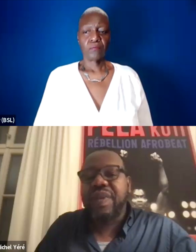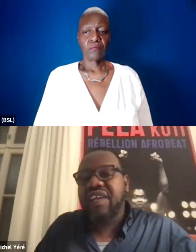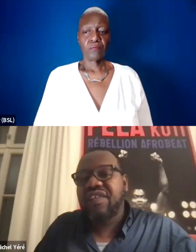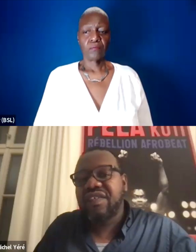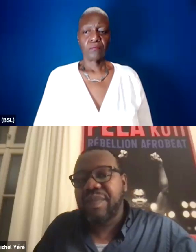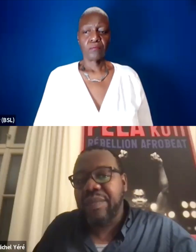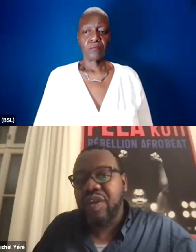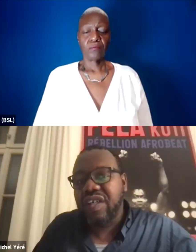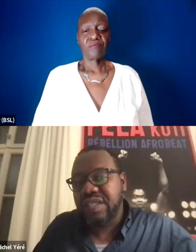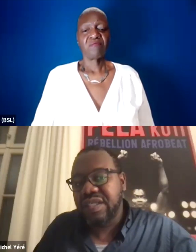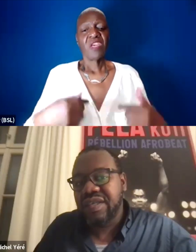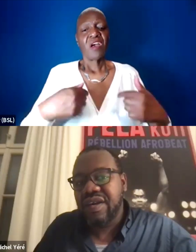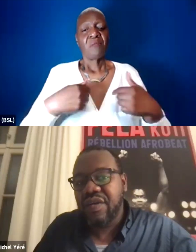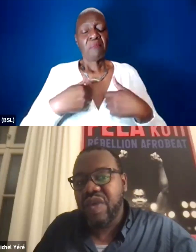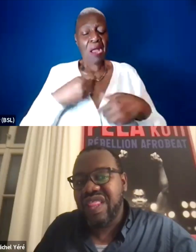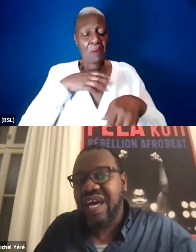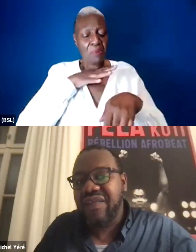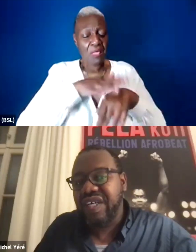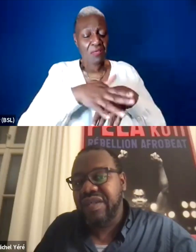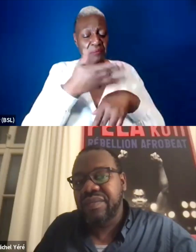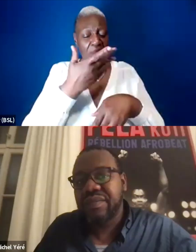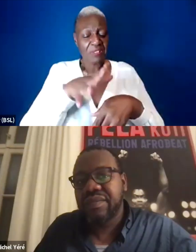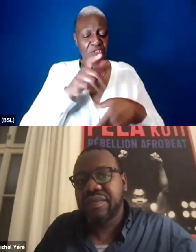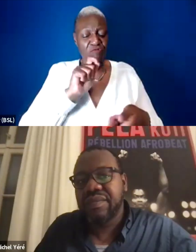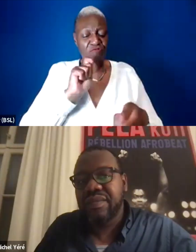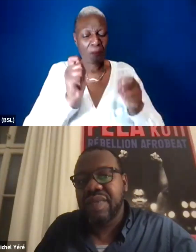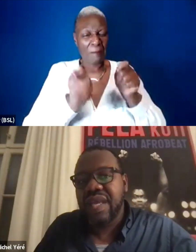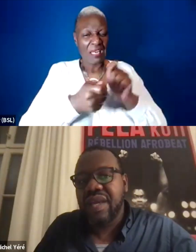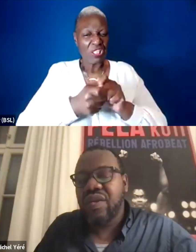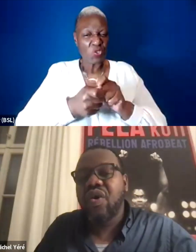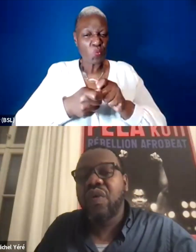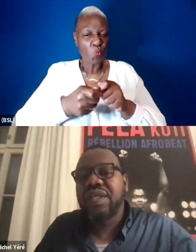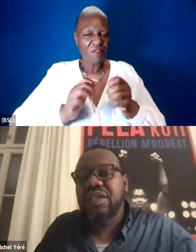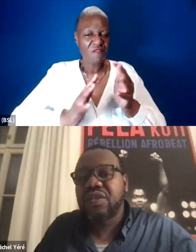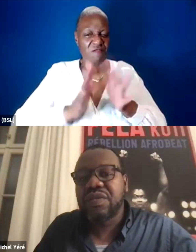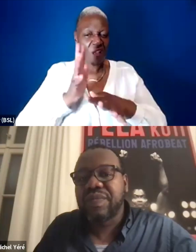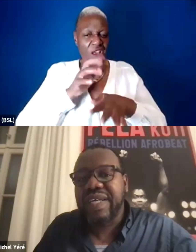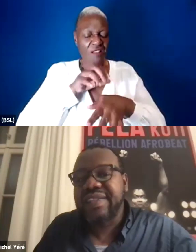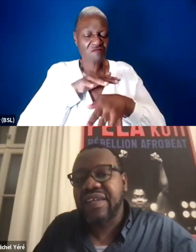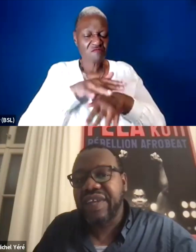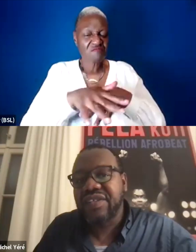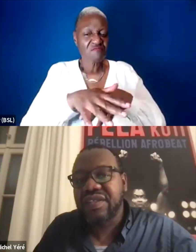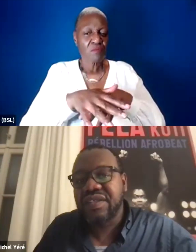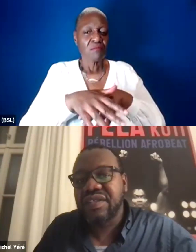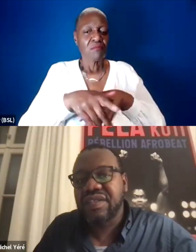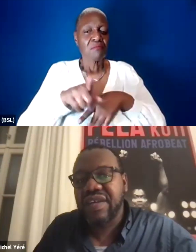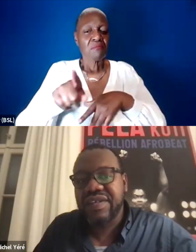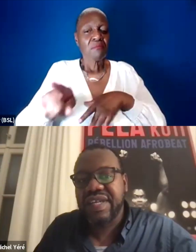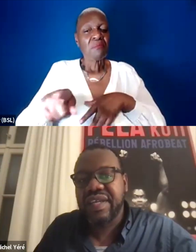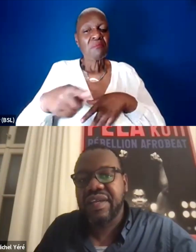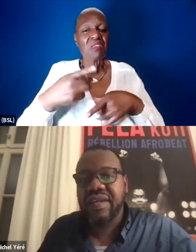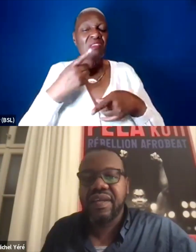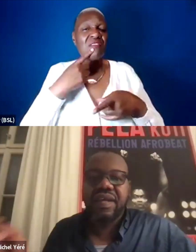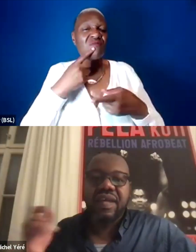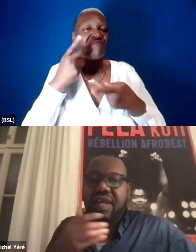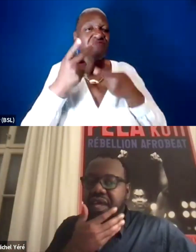I replaced my blood with lava. No one took my salivations